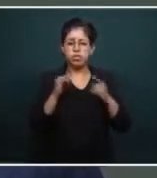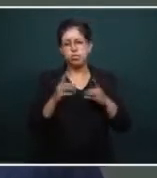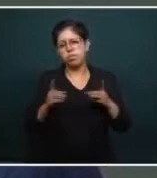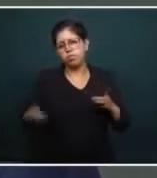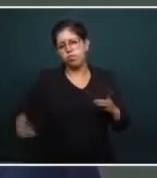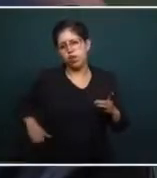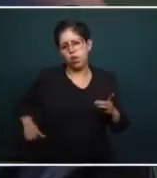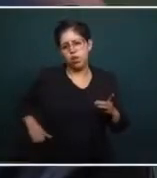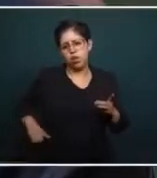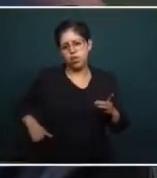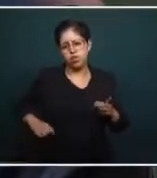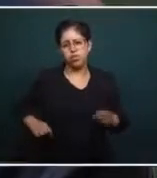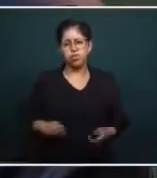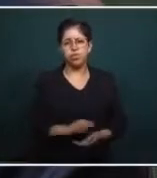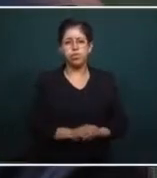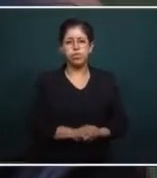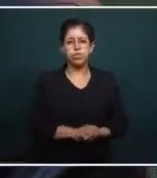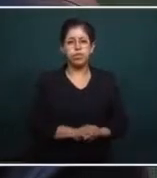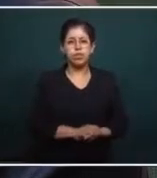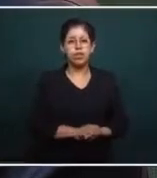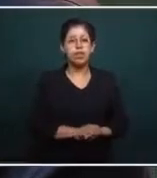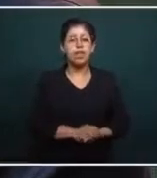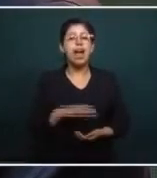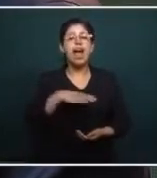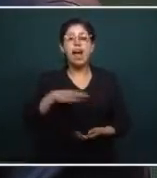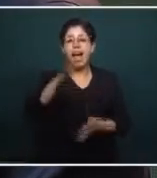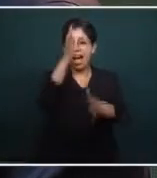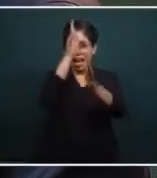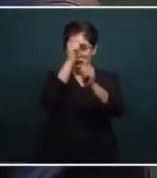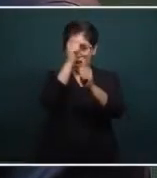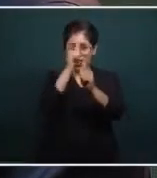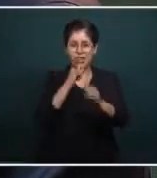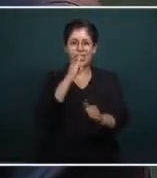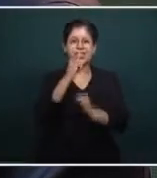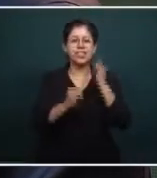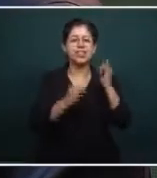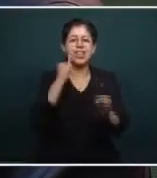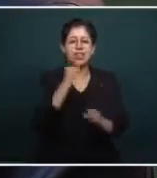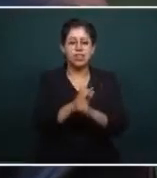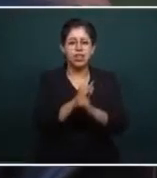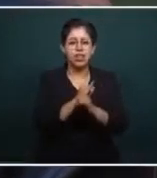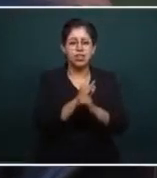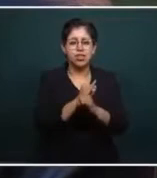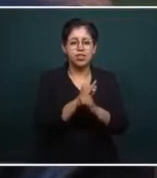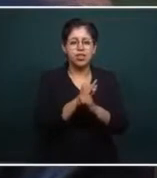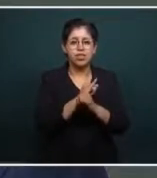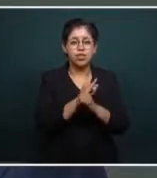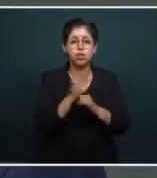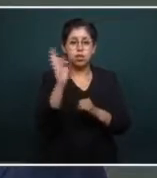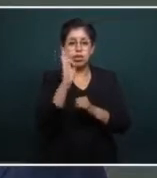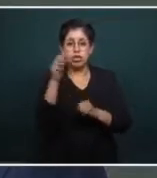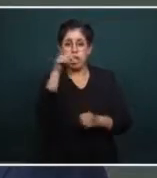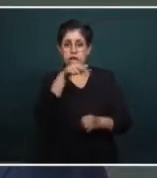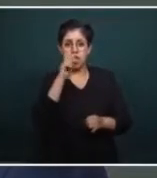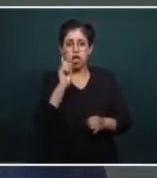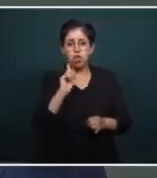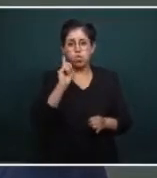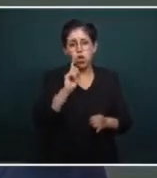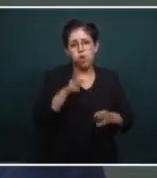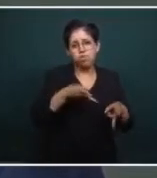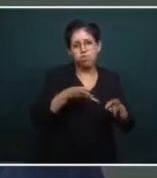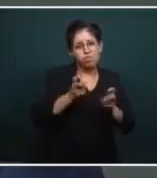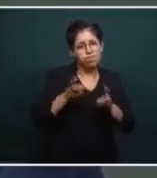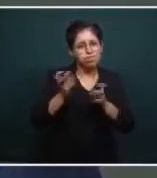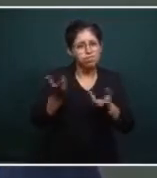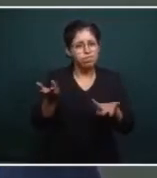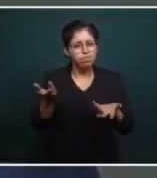agencies, hay acuerdos including there's agreements internacionales, internationally sobre todo en regarding lo relacionado con el when